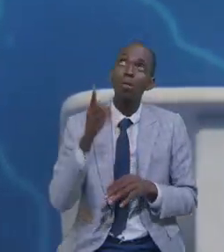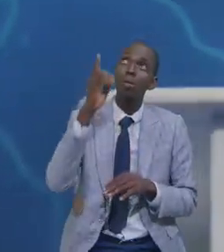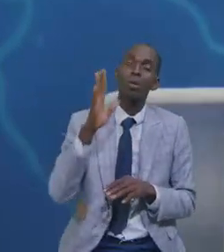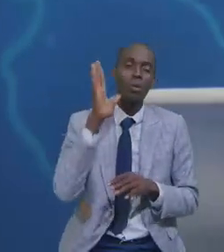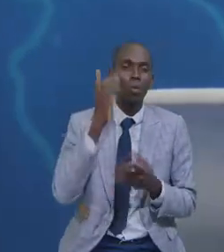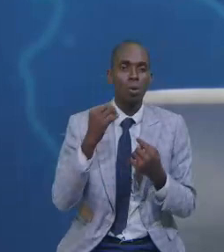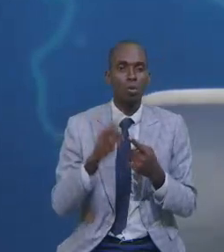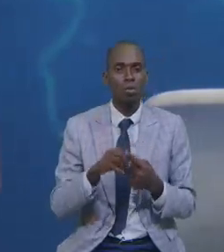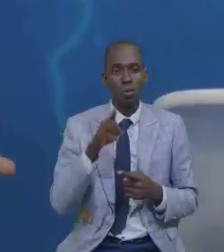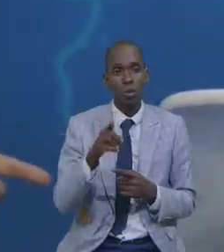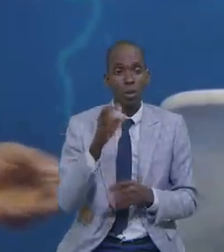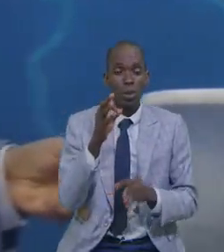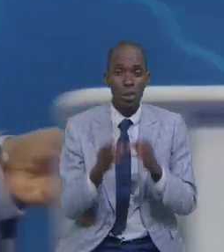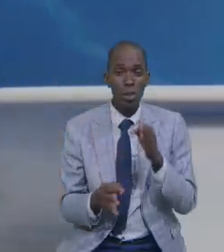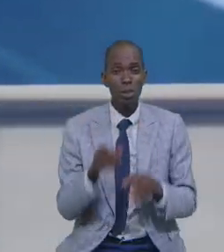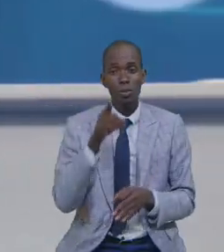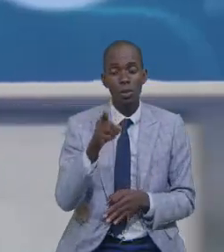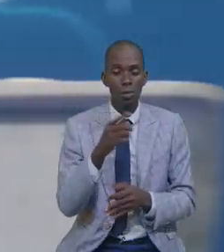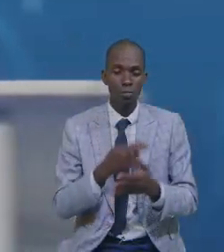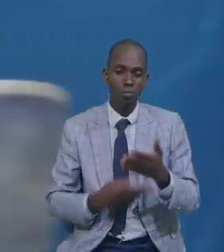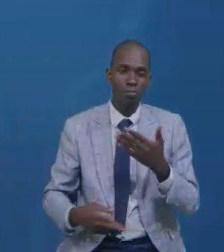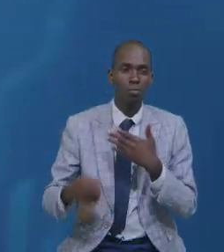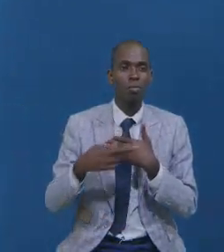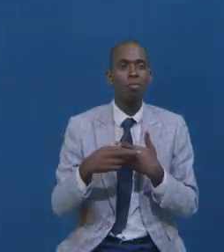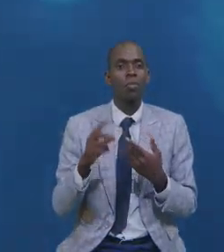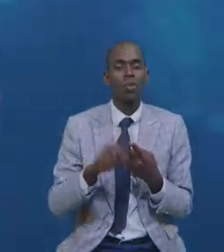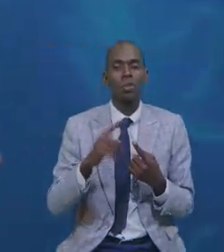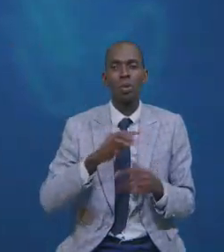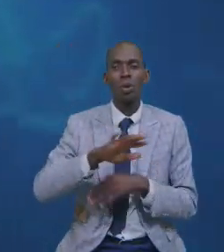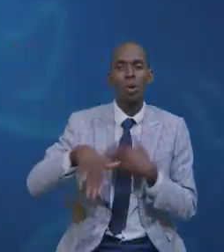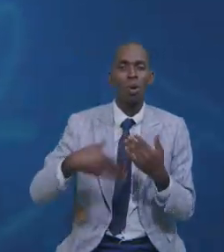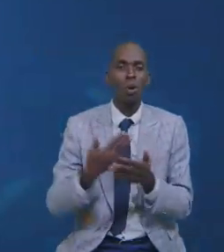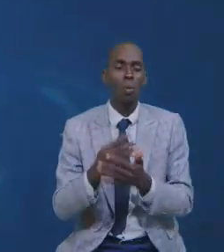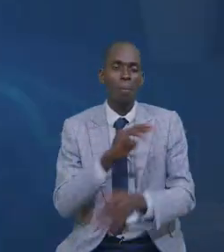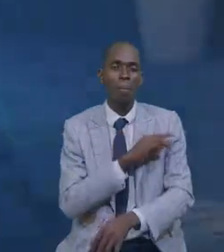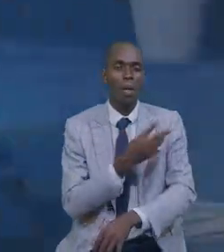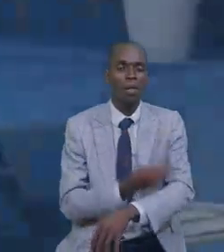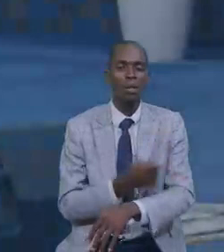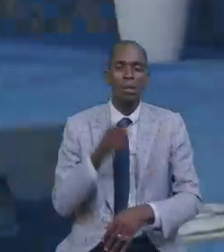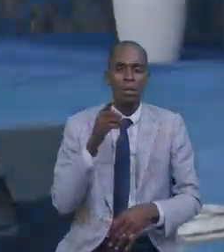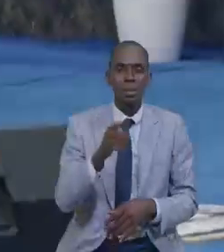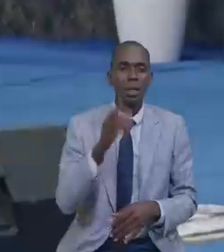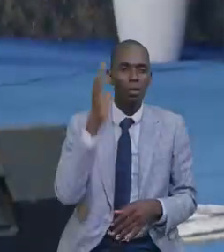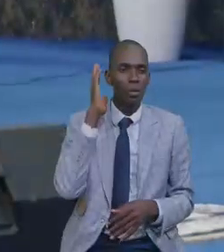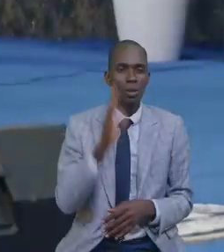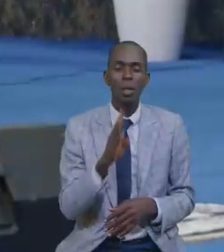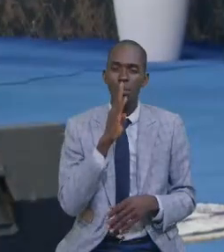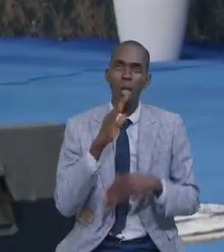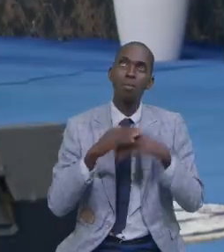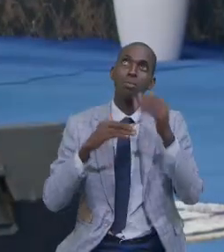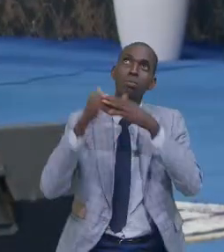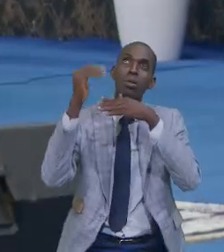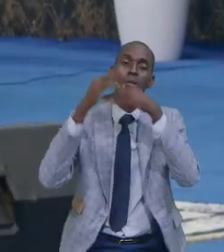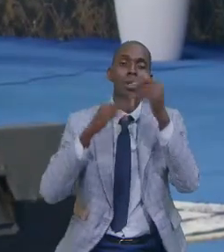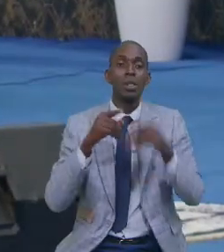If thou return to the Almighty, thou shalt be built up. Thou